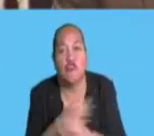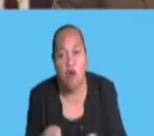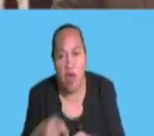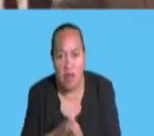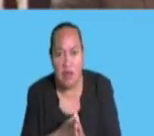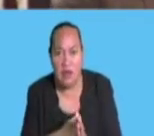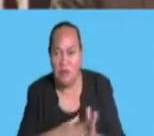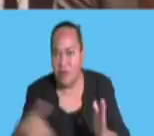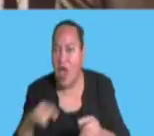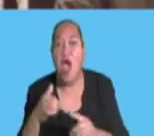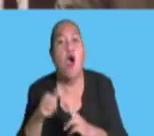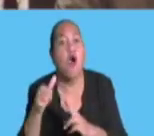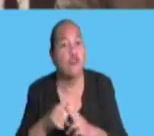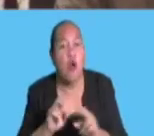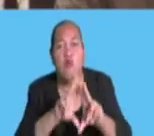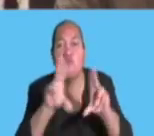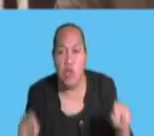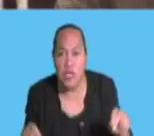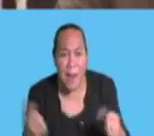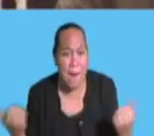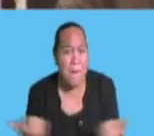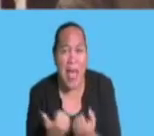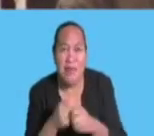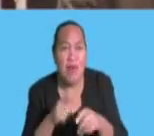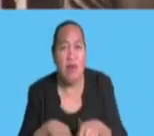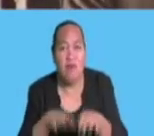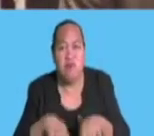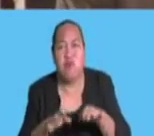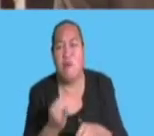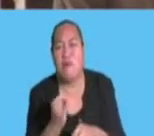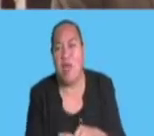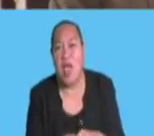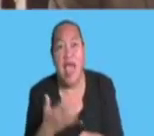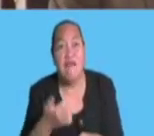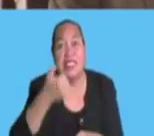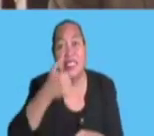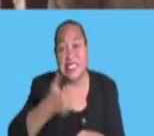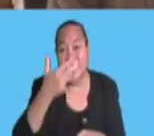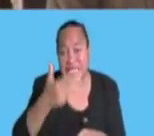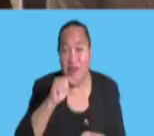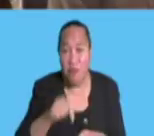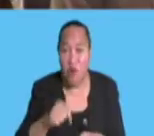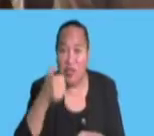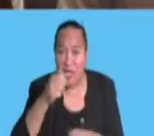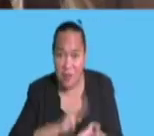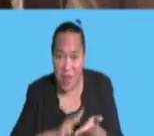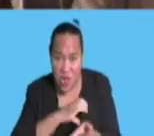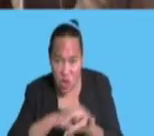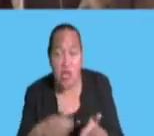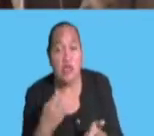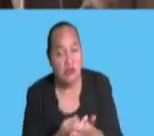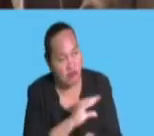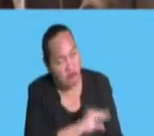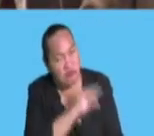bridges that we have in this country. So many of our bridges are under attack because of that. We have $67.6 million that is allocated for